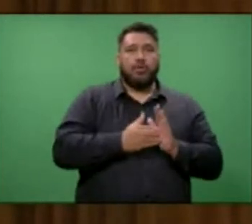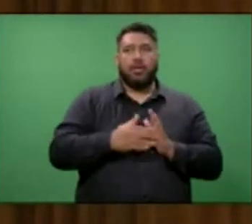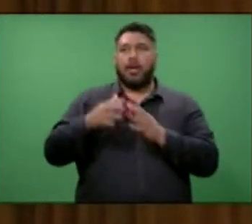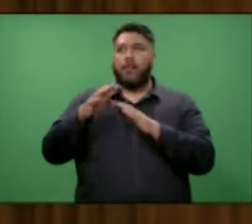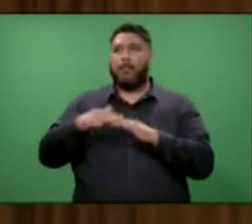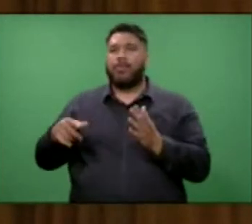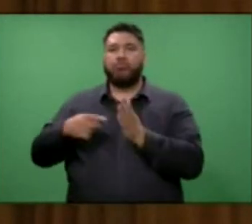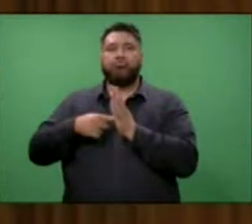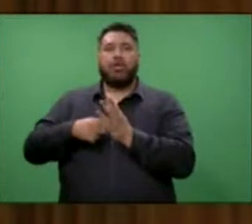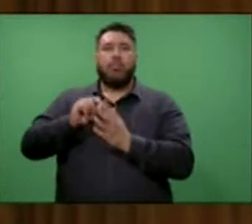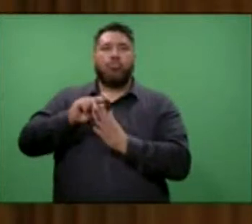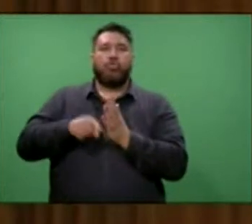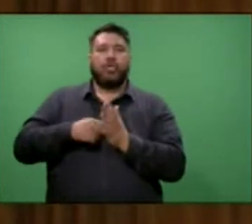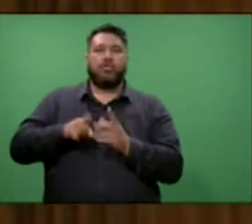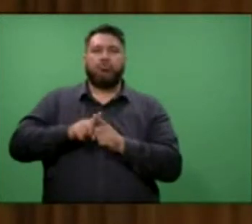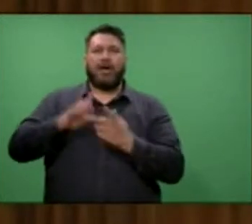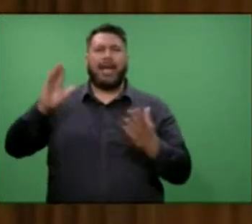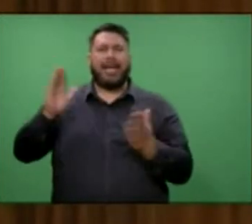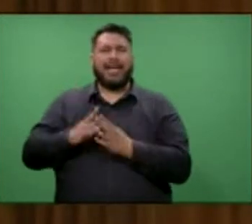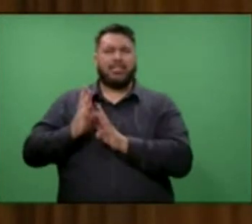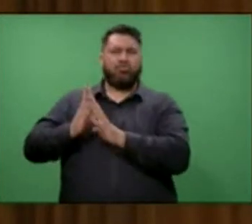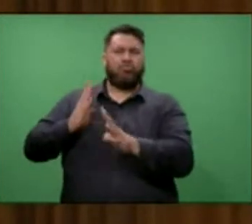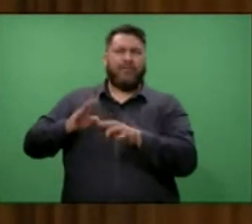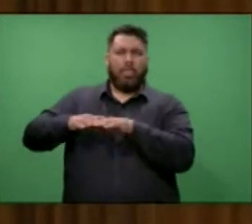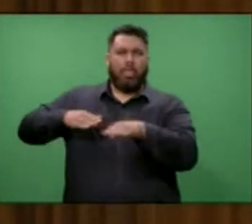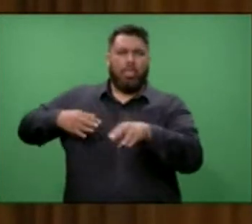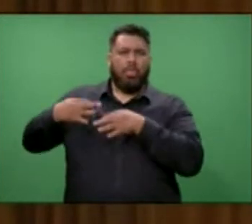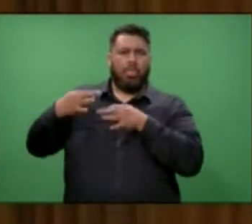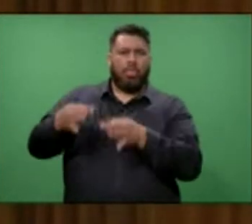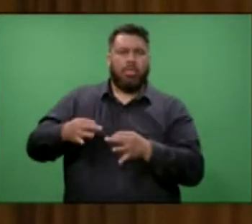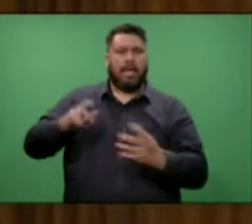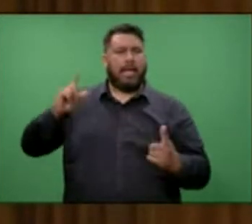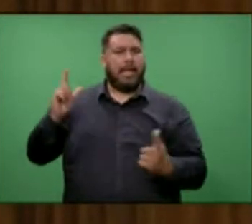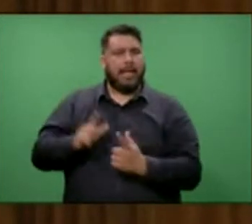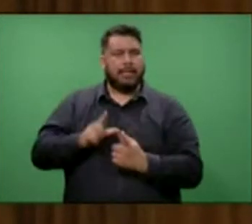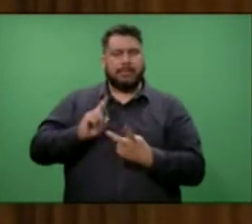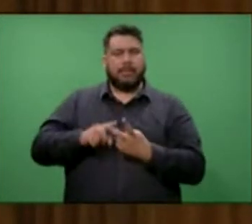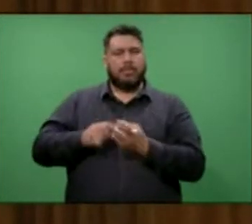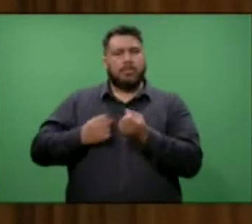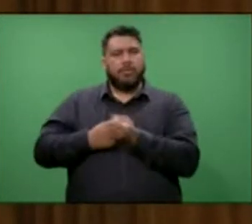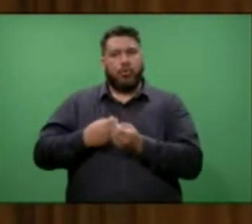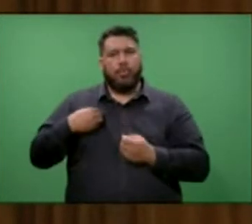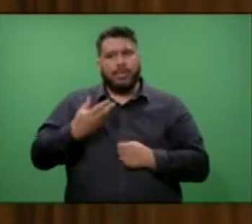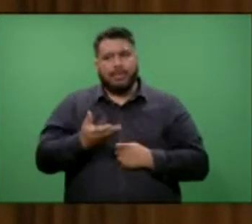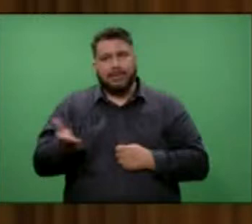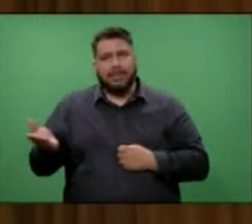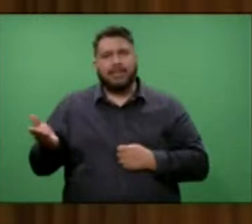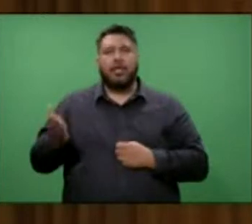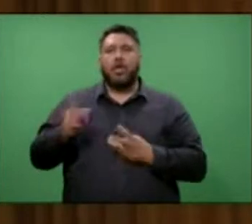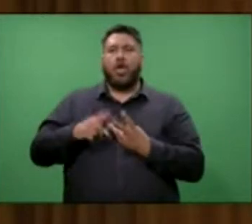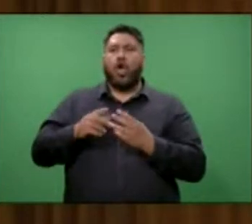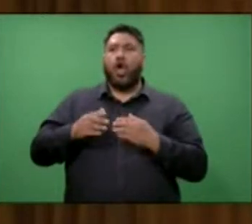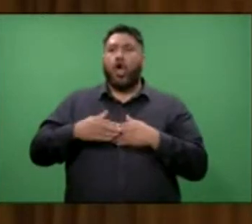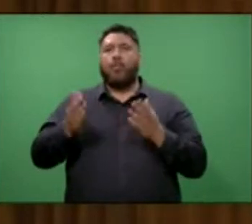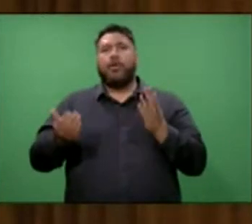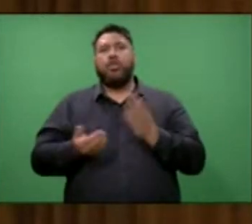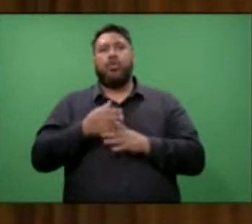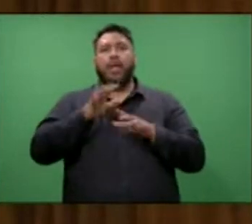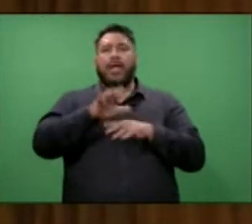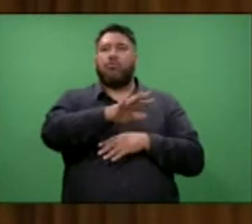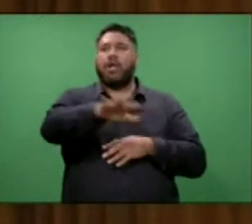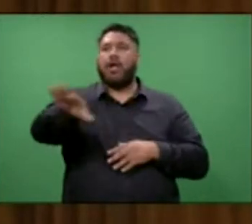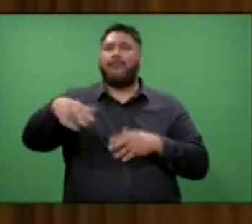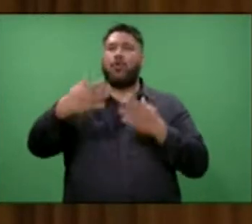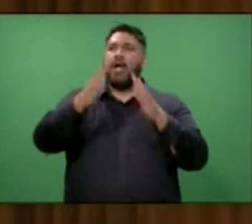projects that reduce congestion and travel times, support businesses, open up new areas for housing, and